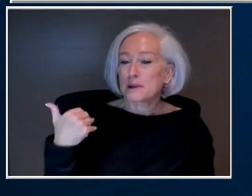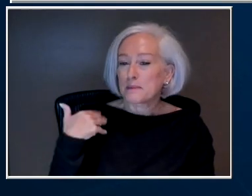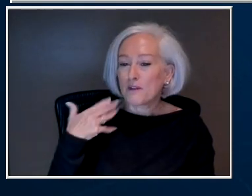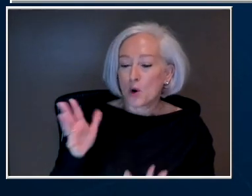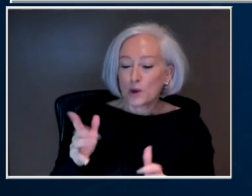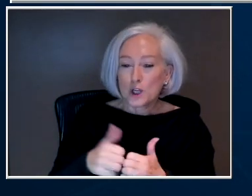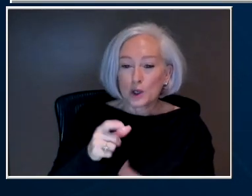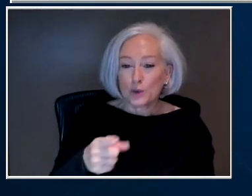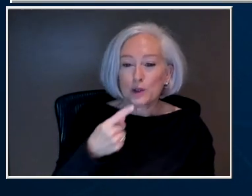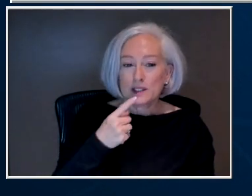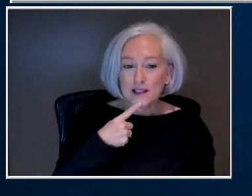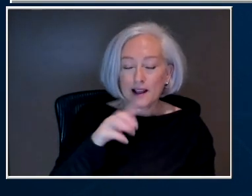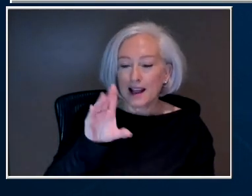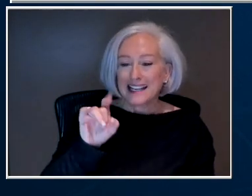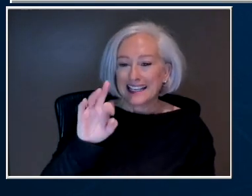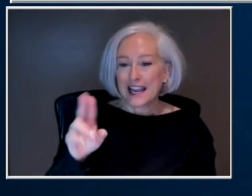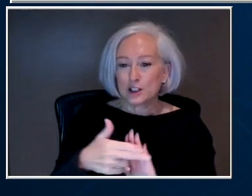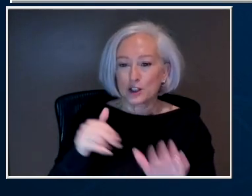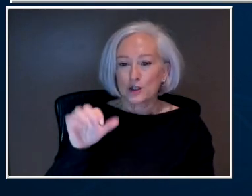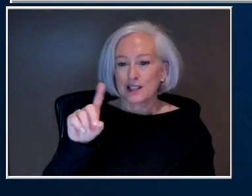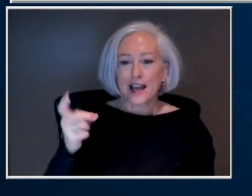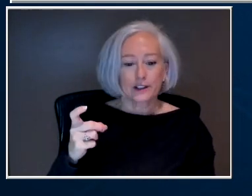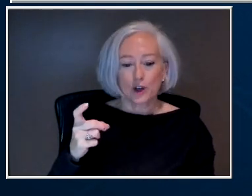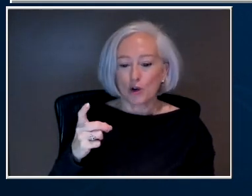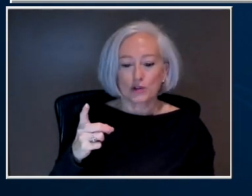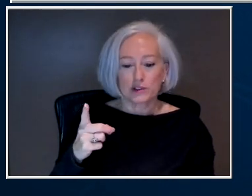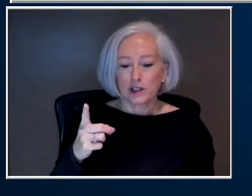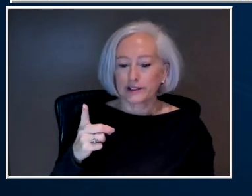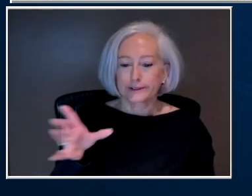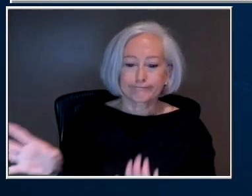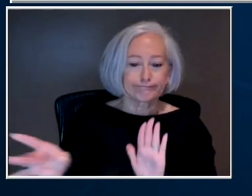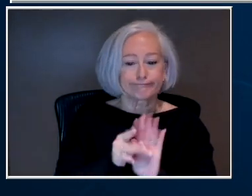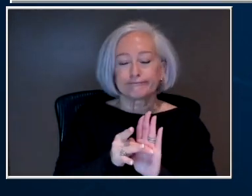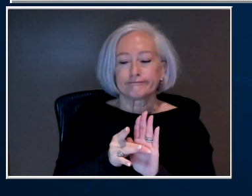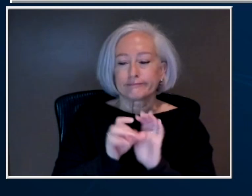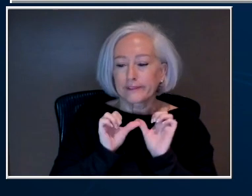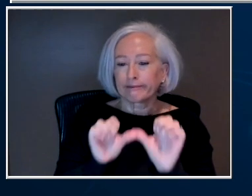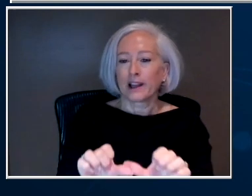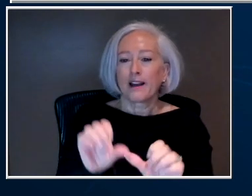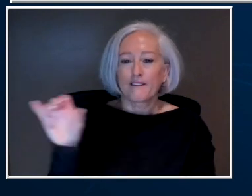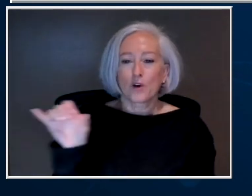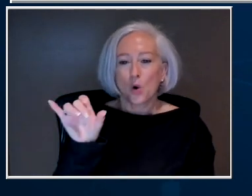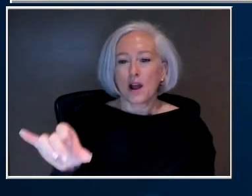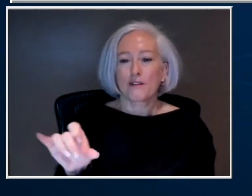diagnosis lives with you forever. It's not something you can put in the rearview mirror. So